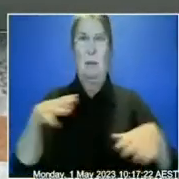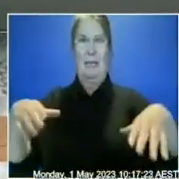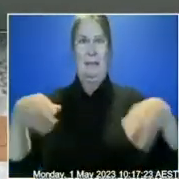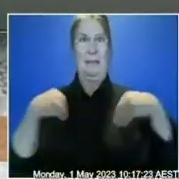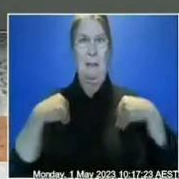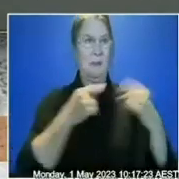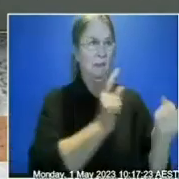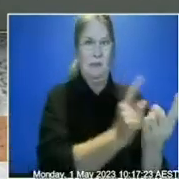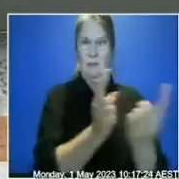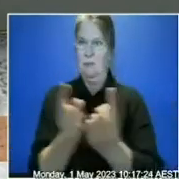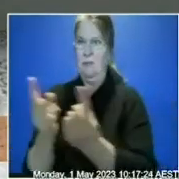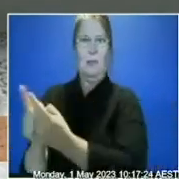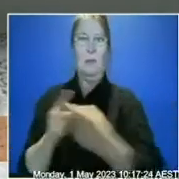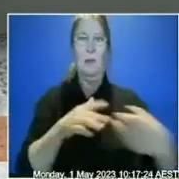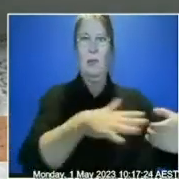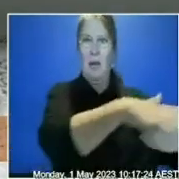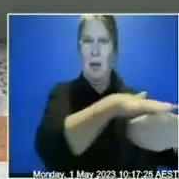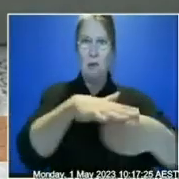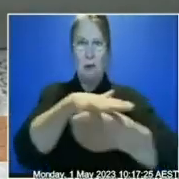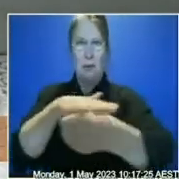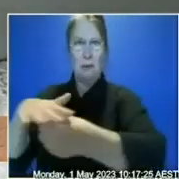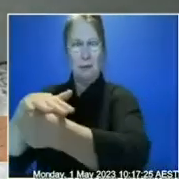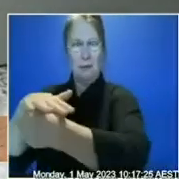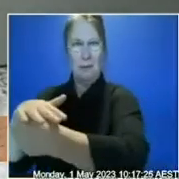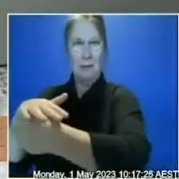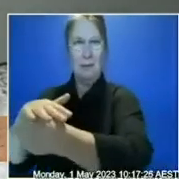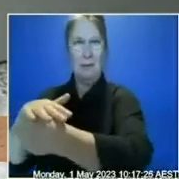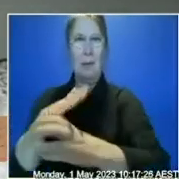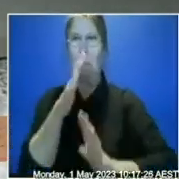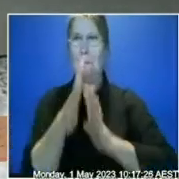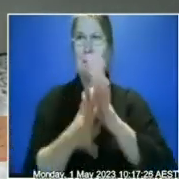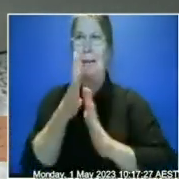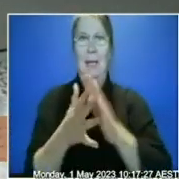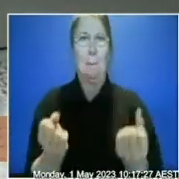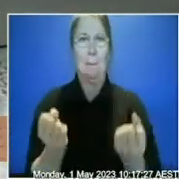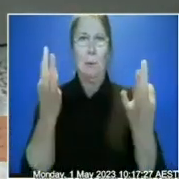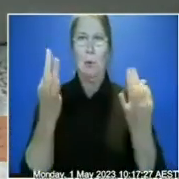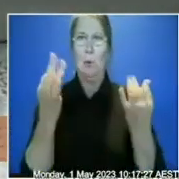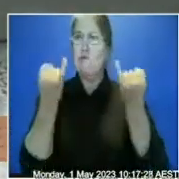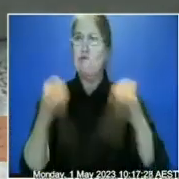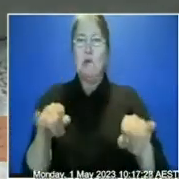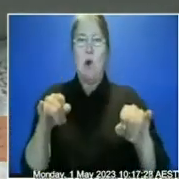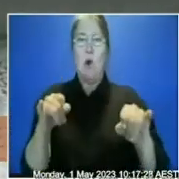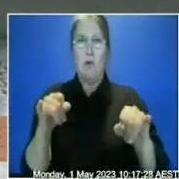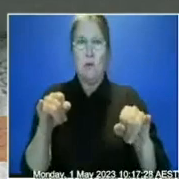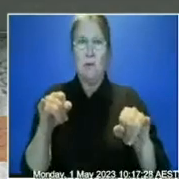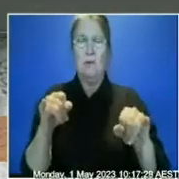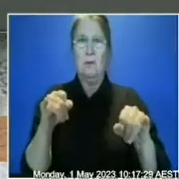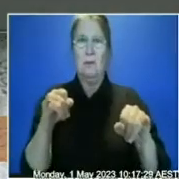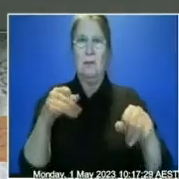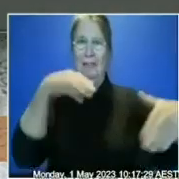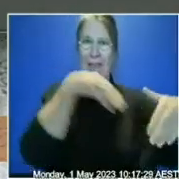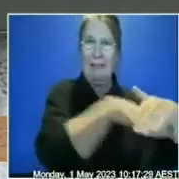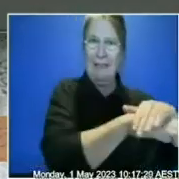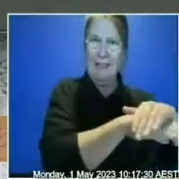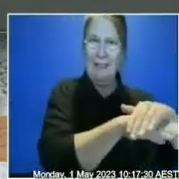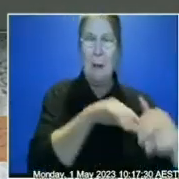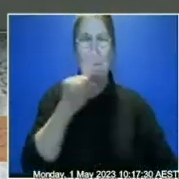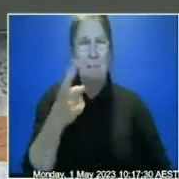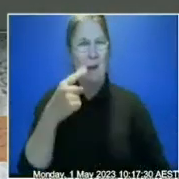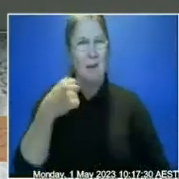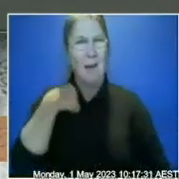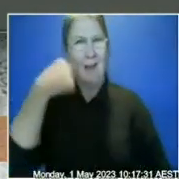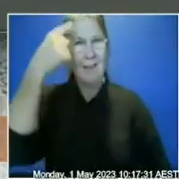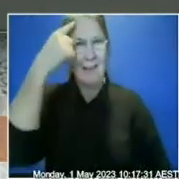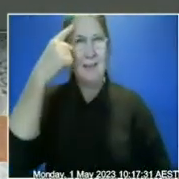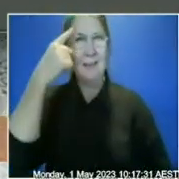create wrong doors for Aboriginal people with mental health or drug and alcohol problems in both the child protection and the